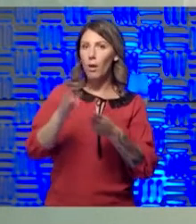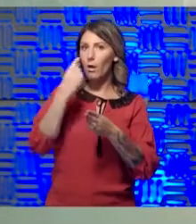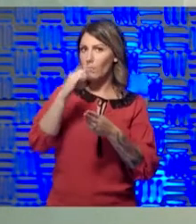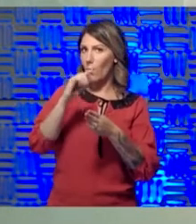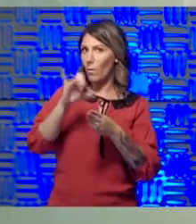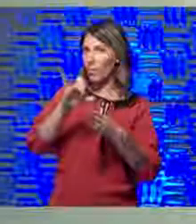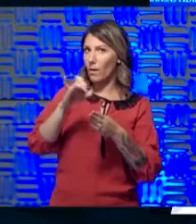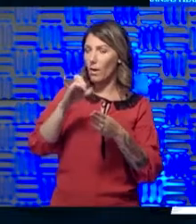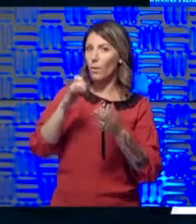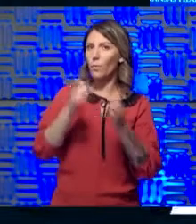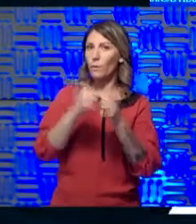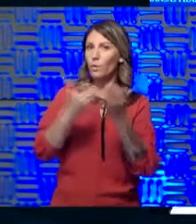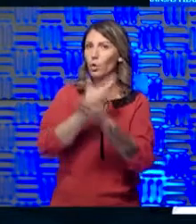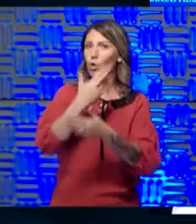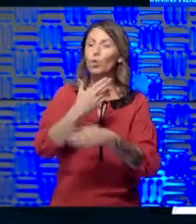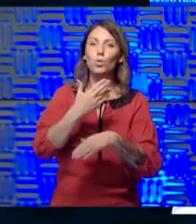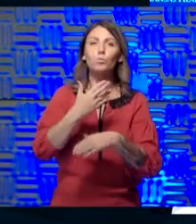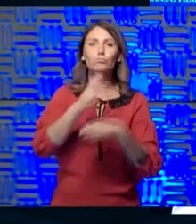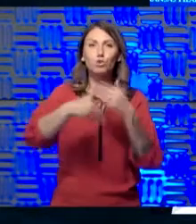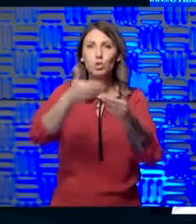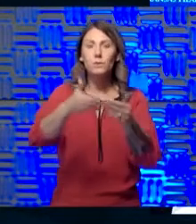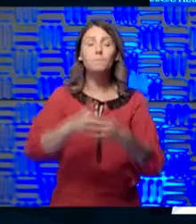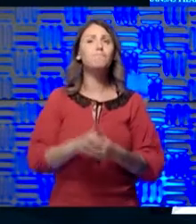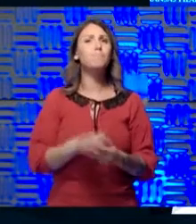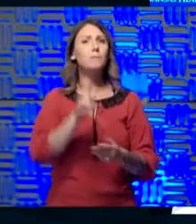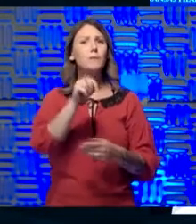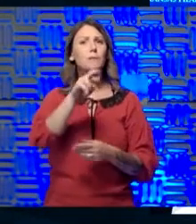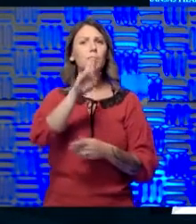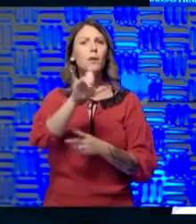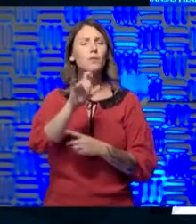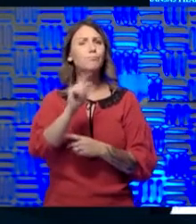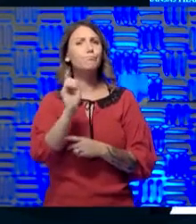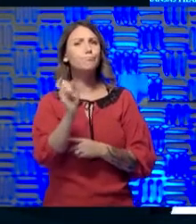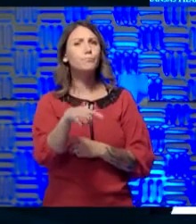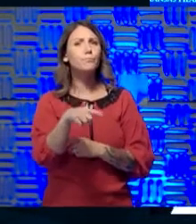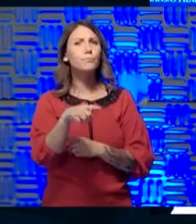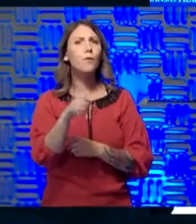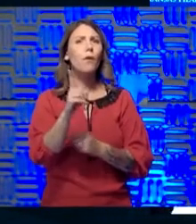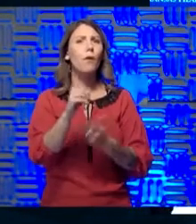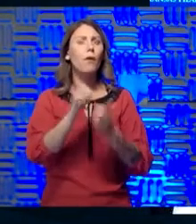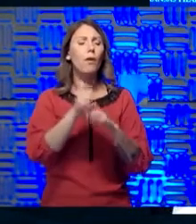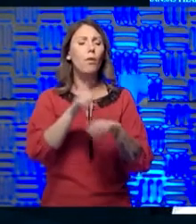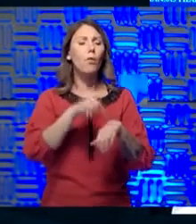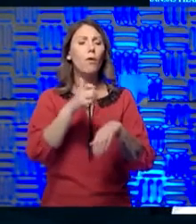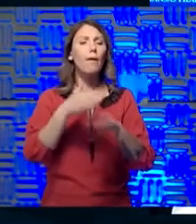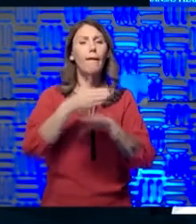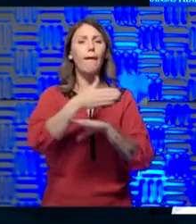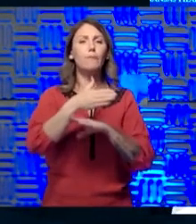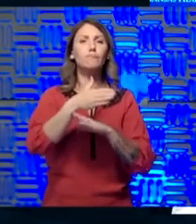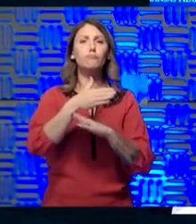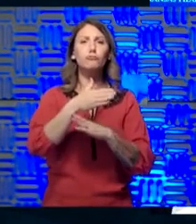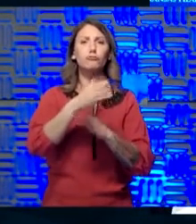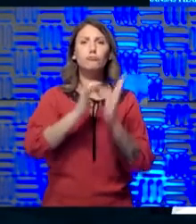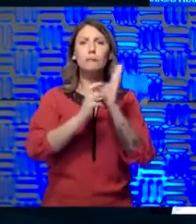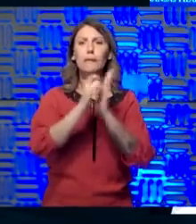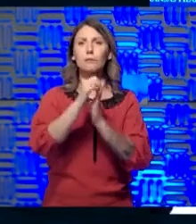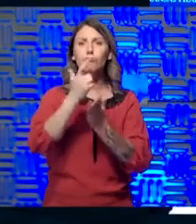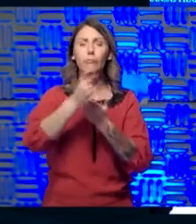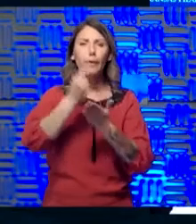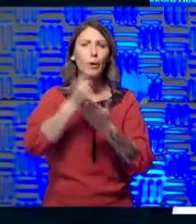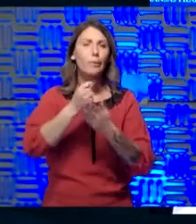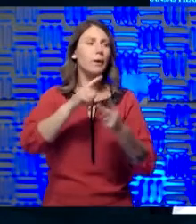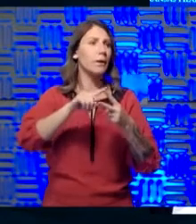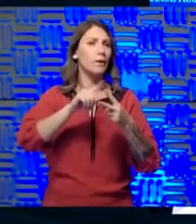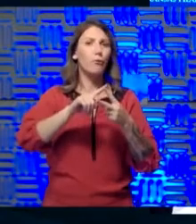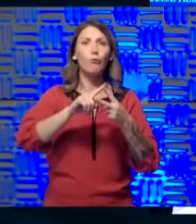normal procedures. How long after cancer therapy, be it chemo or radiation, do you have a